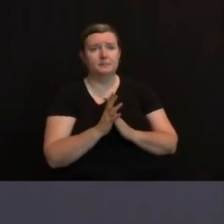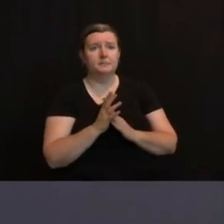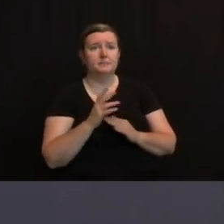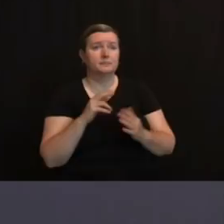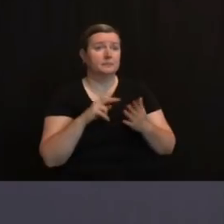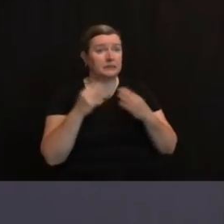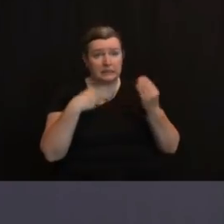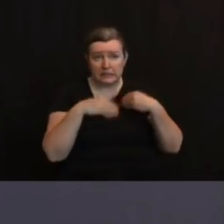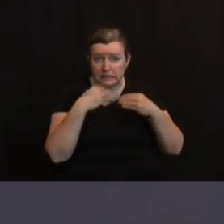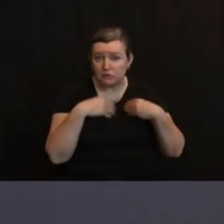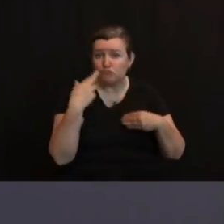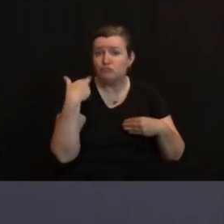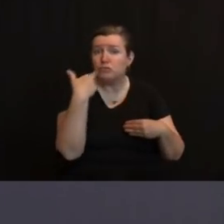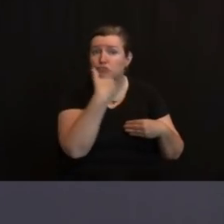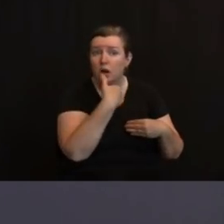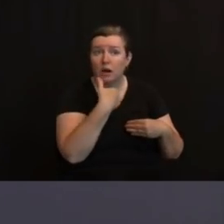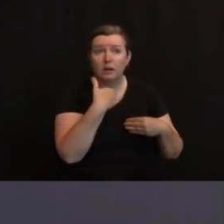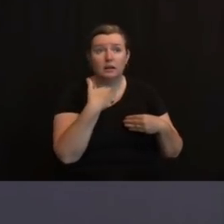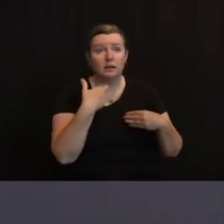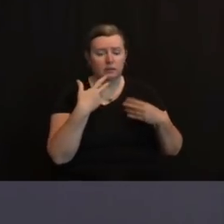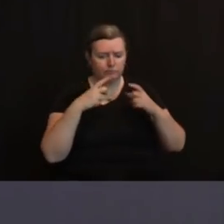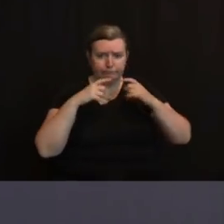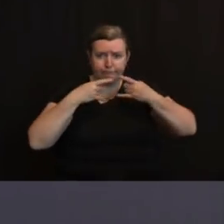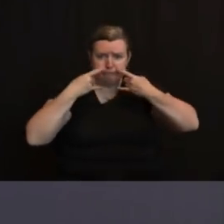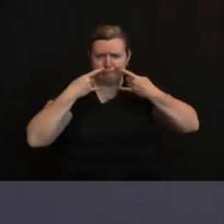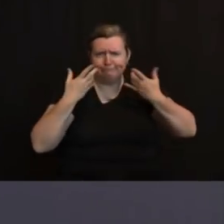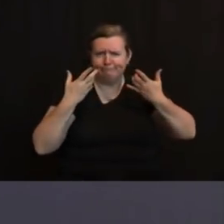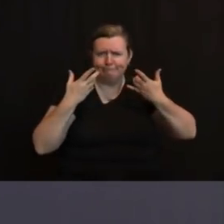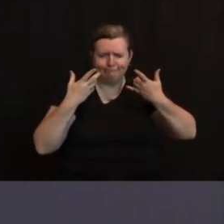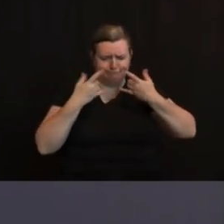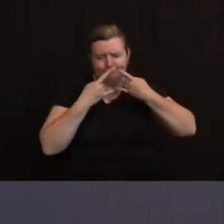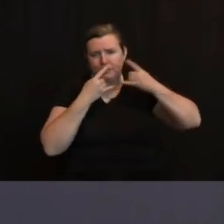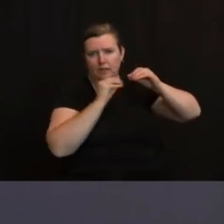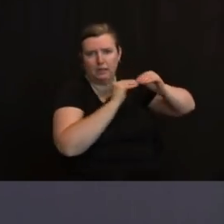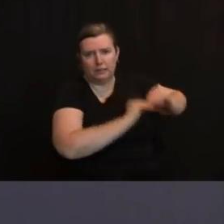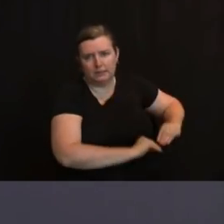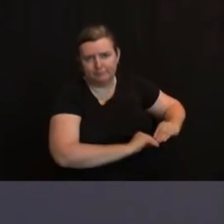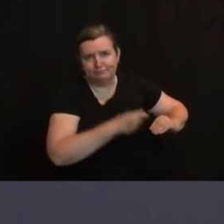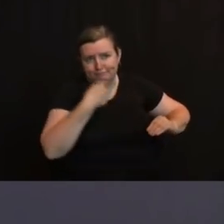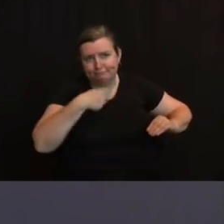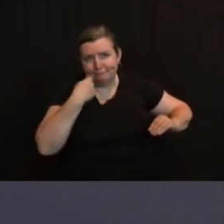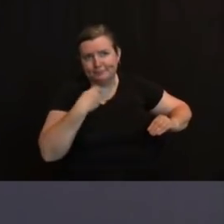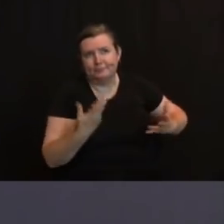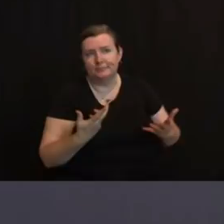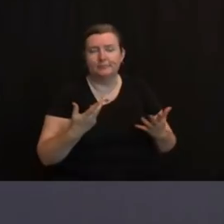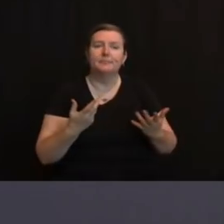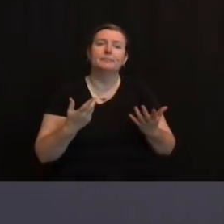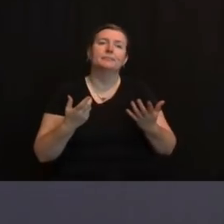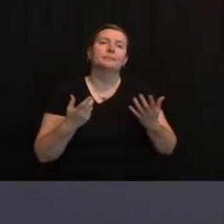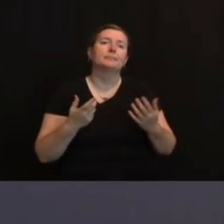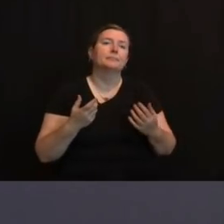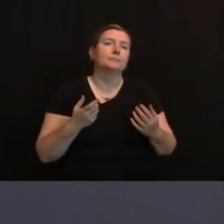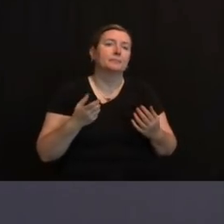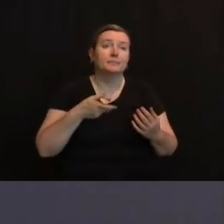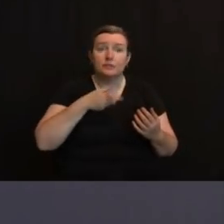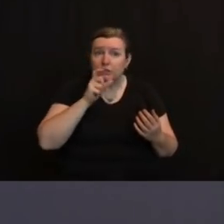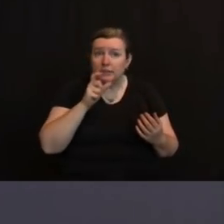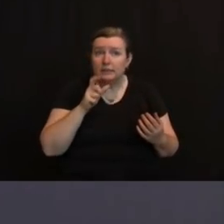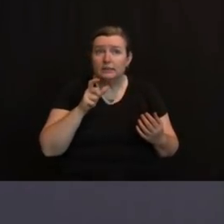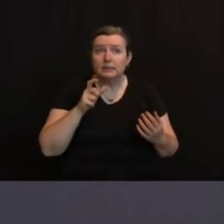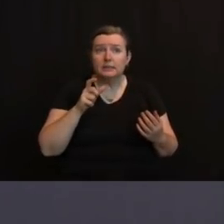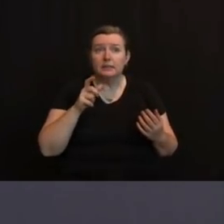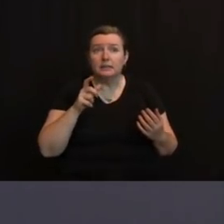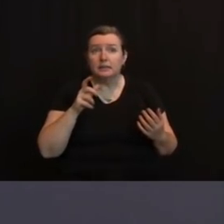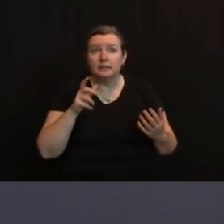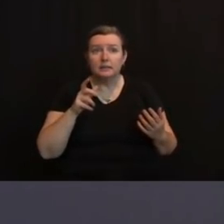something. Not that I've ever had a drink, but you have to have a face covering,